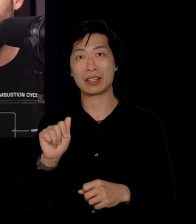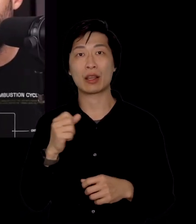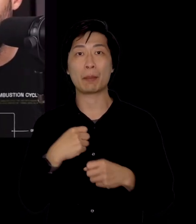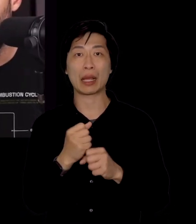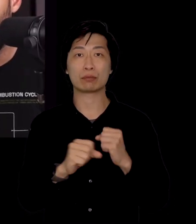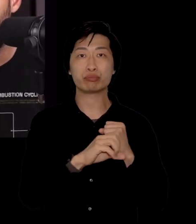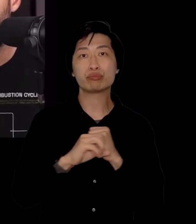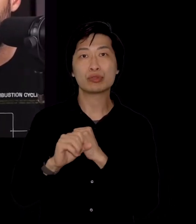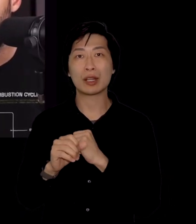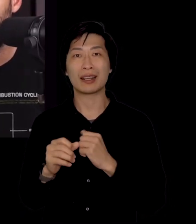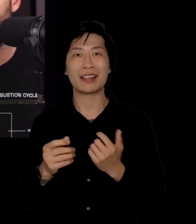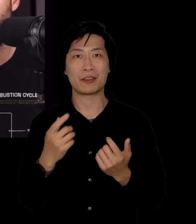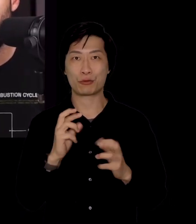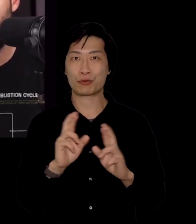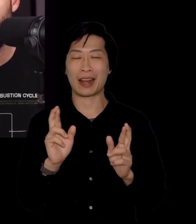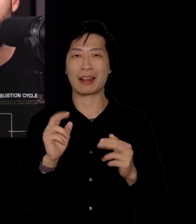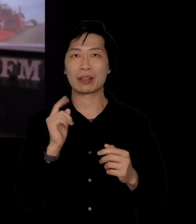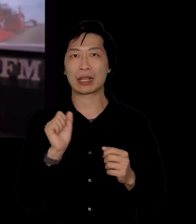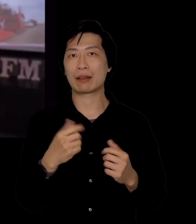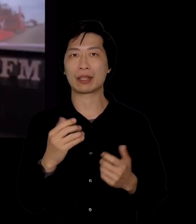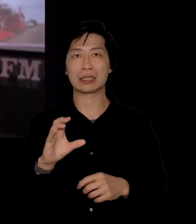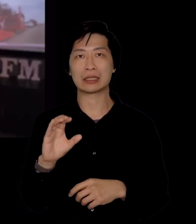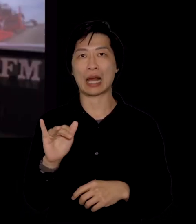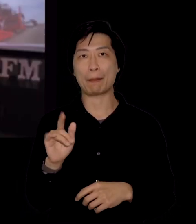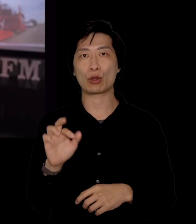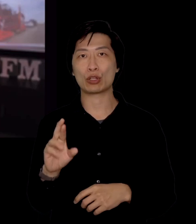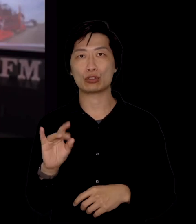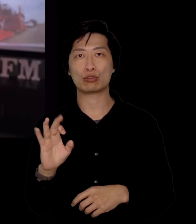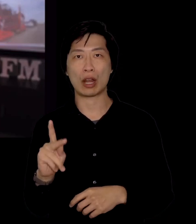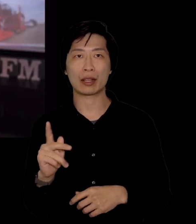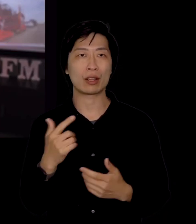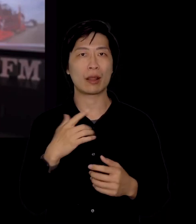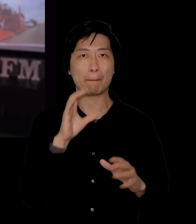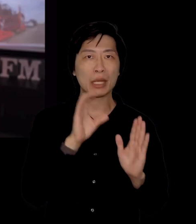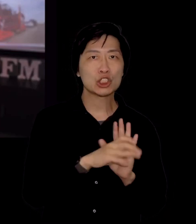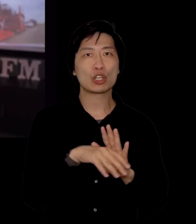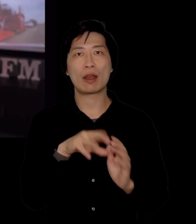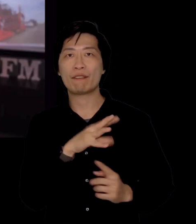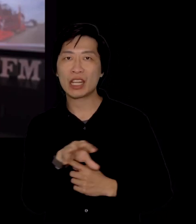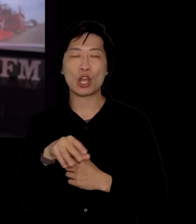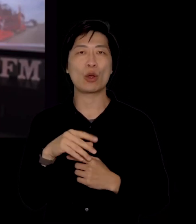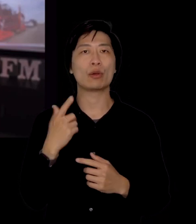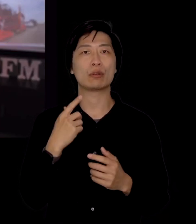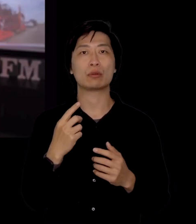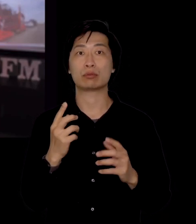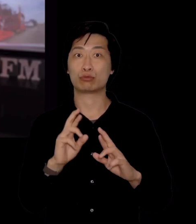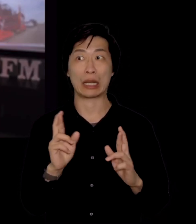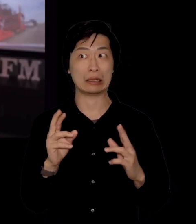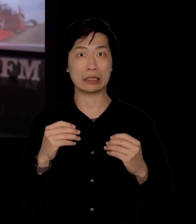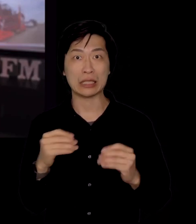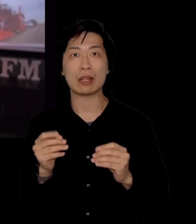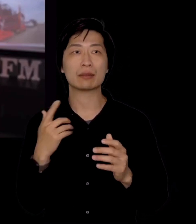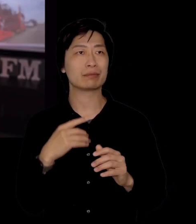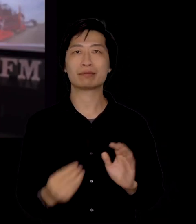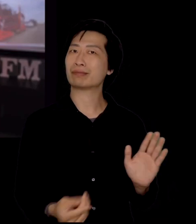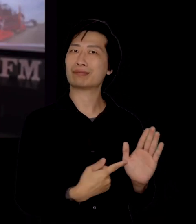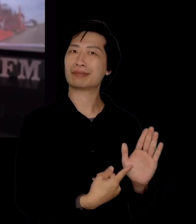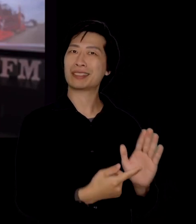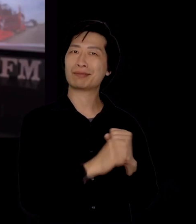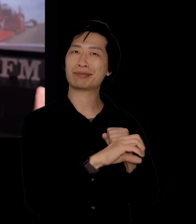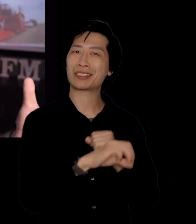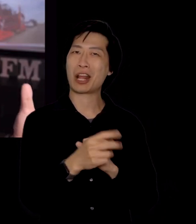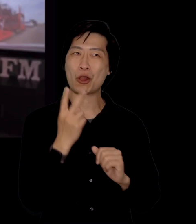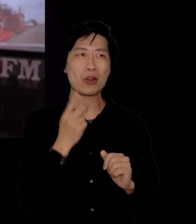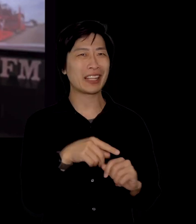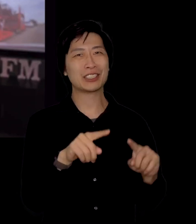Tesla to put some promotional materials together where they can have Cybertrucks ready, the pictures and the videos once they flip the switch, and they can